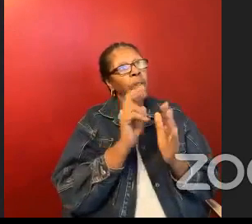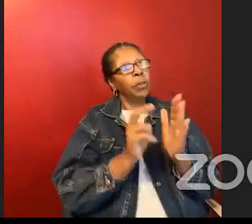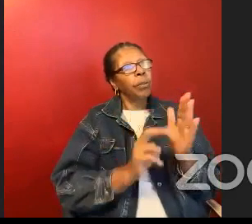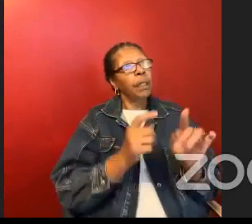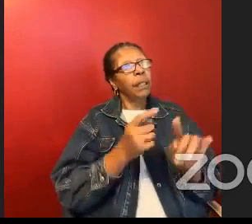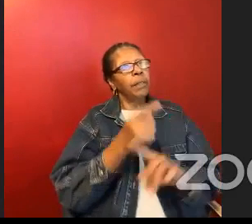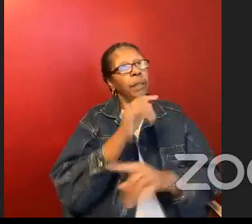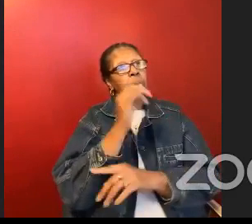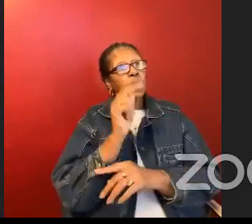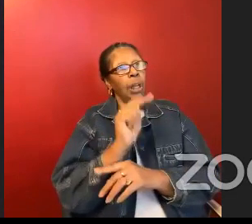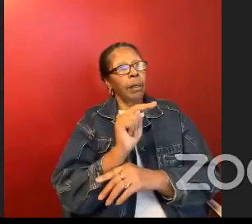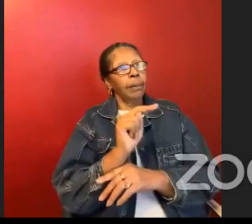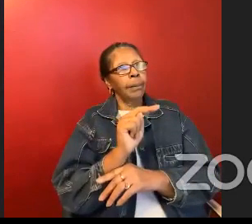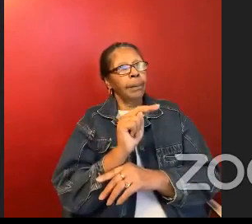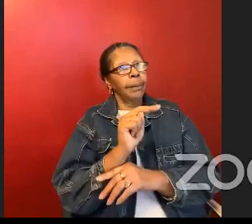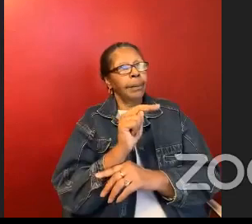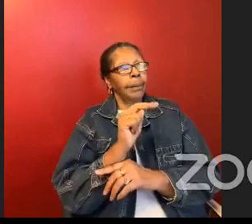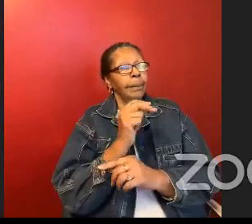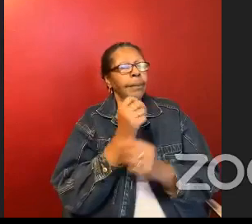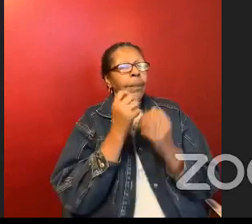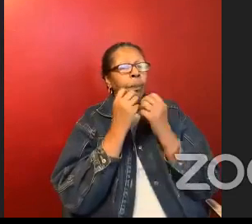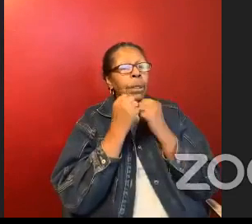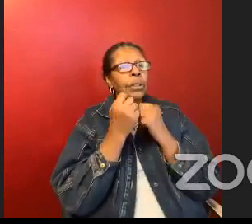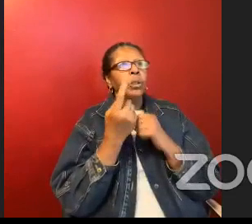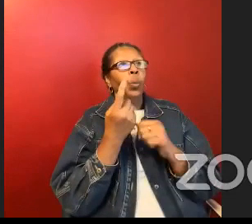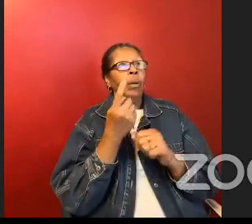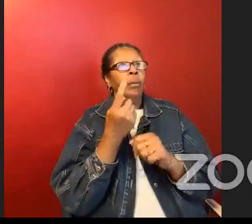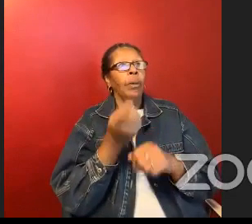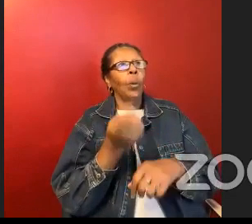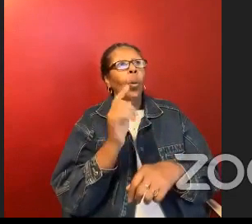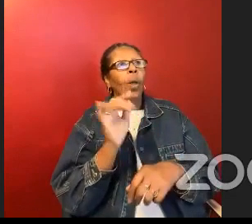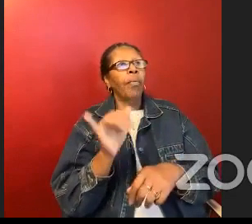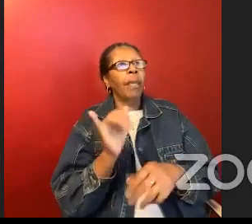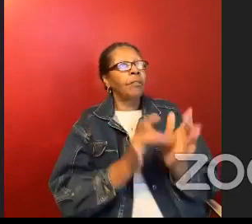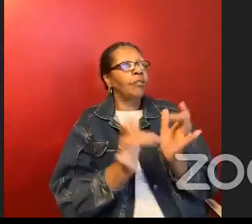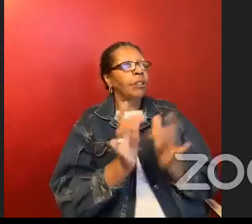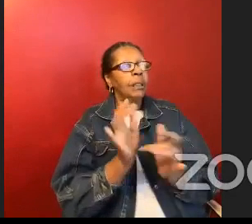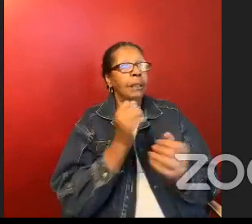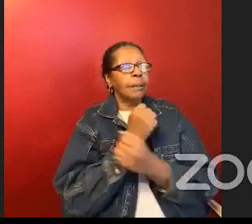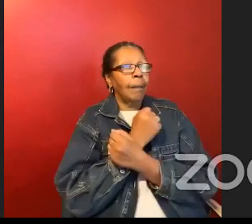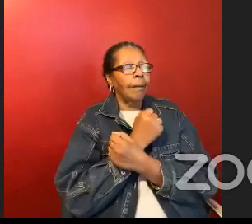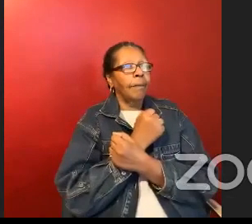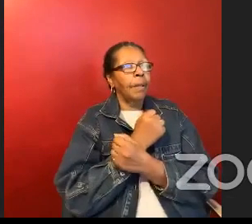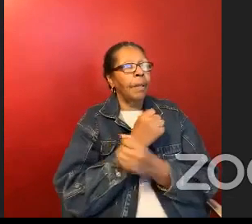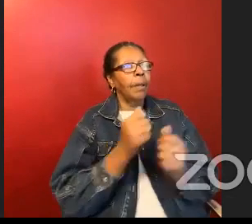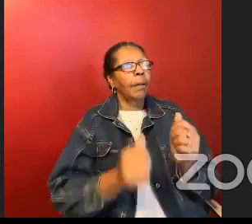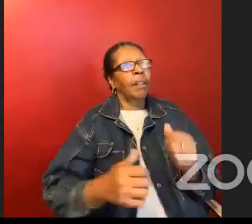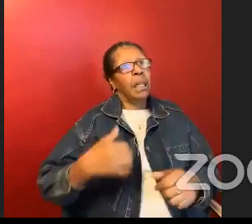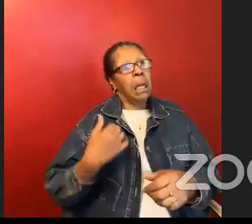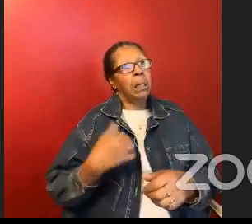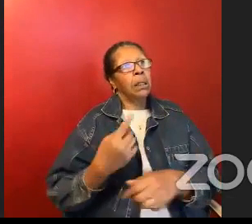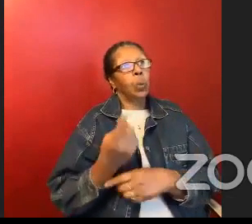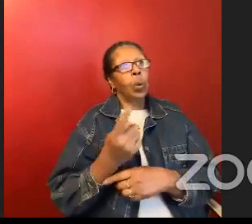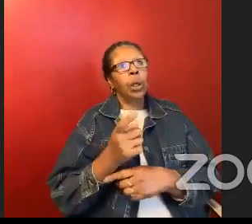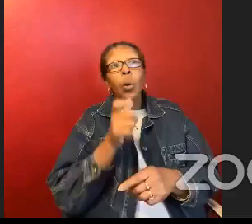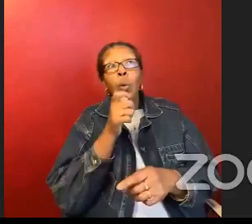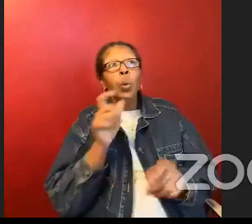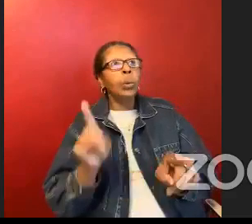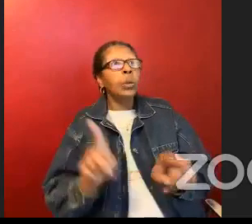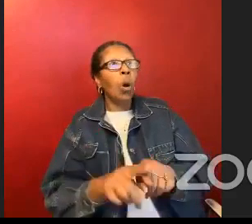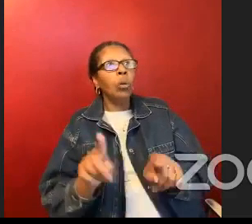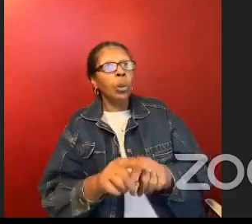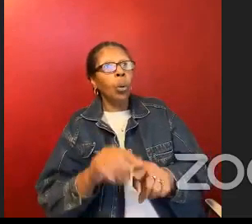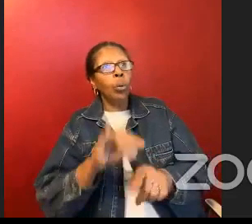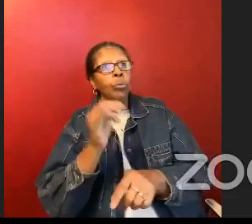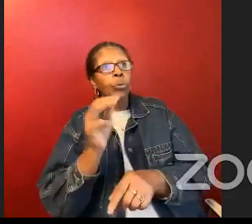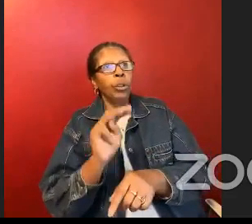the youngest of the group, and also the brother of James. When it was evening on that